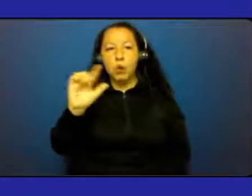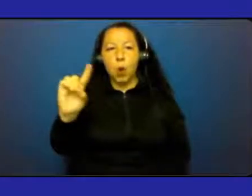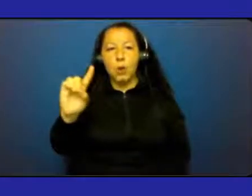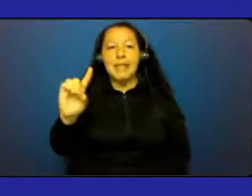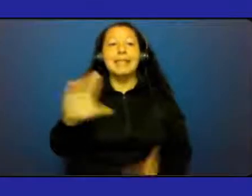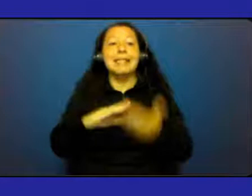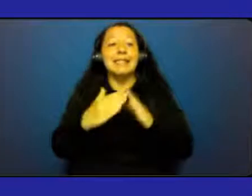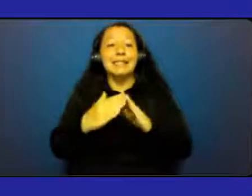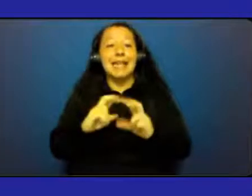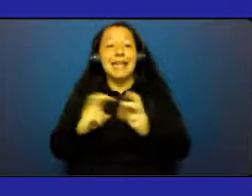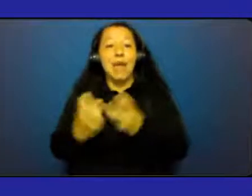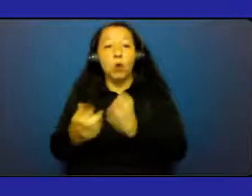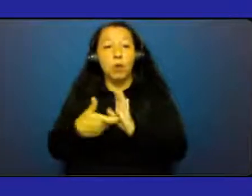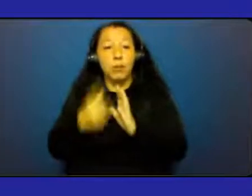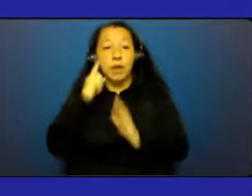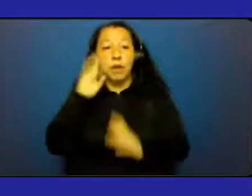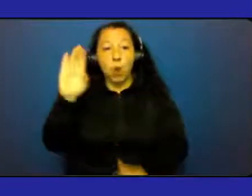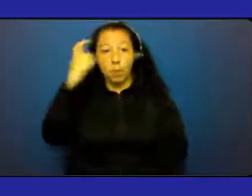Bronx.